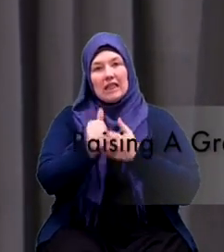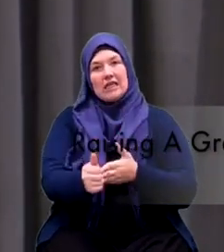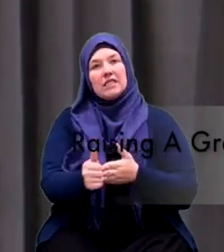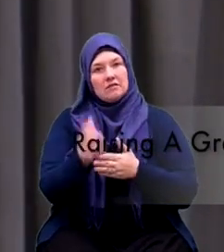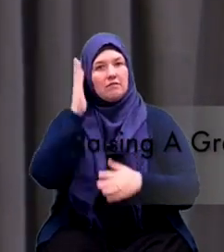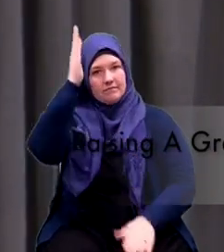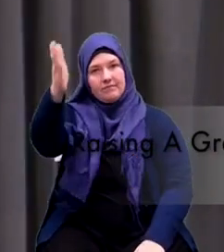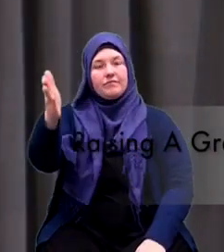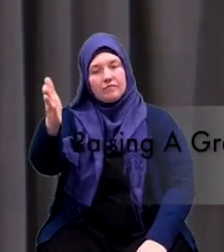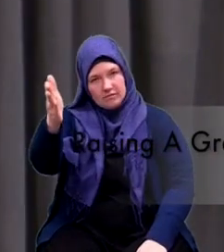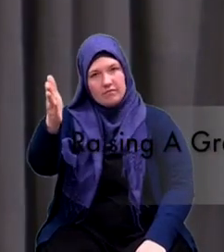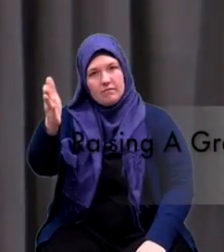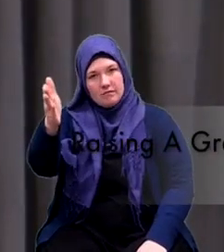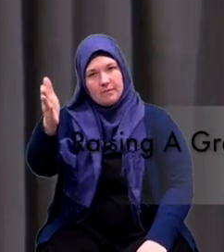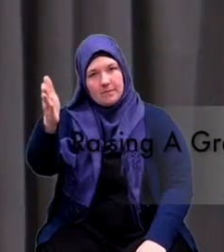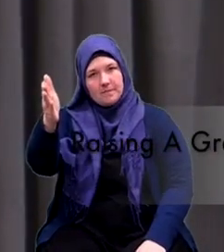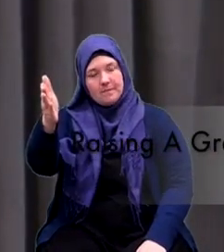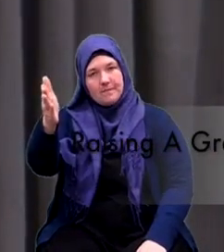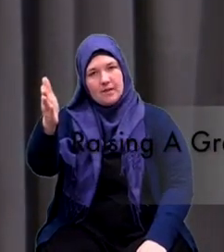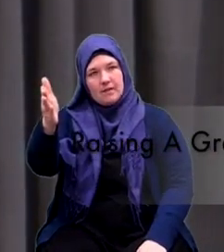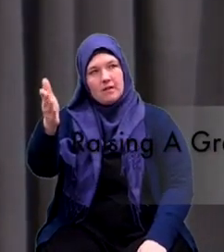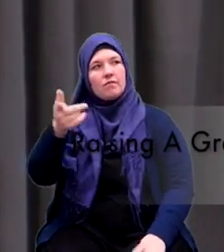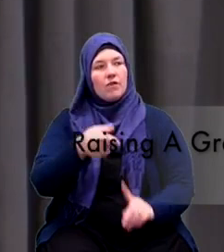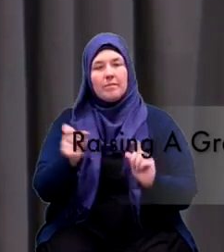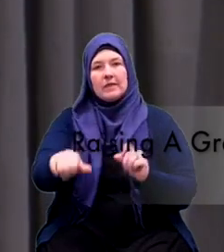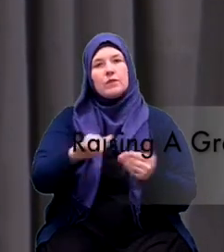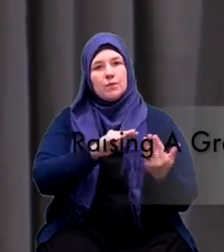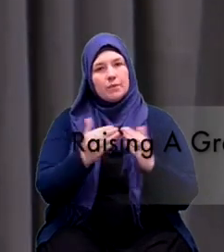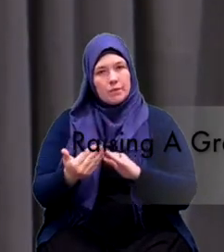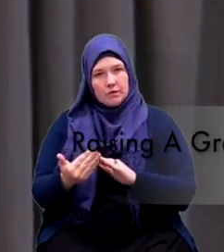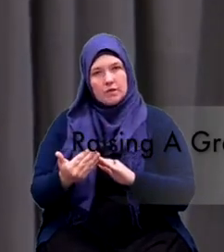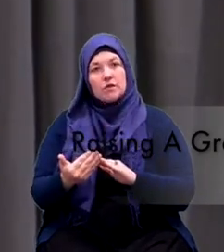charge on behalf of this community.